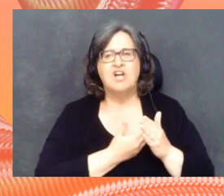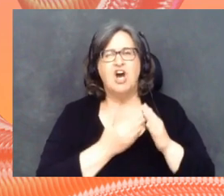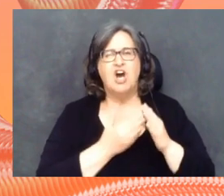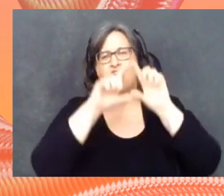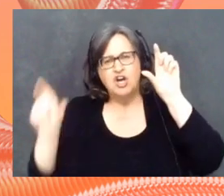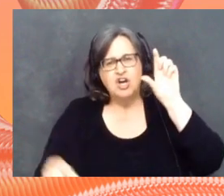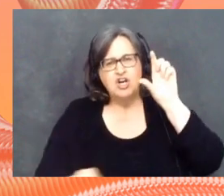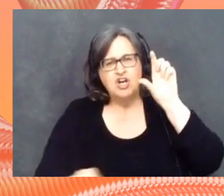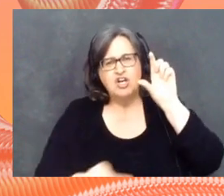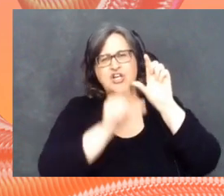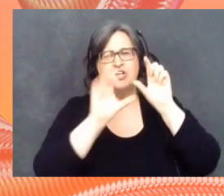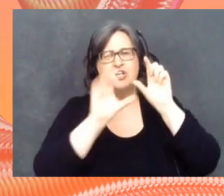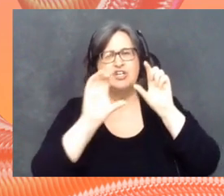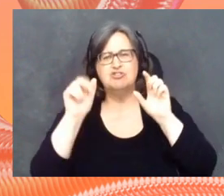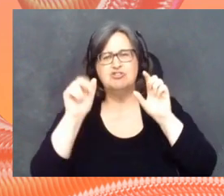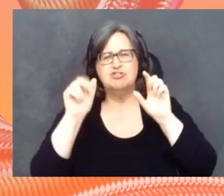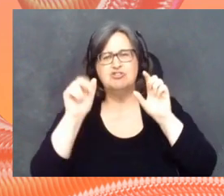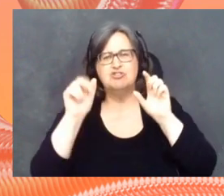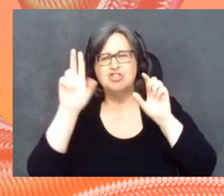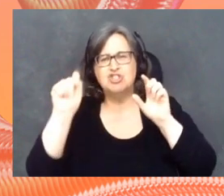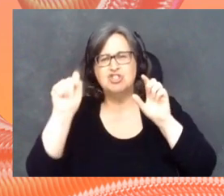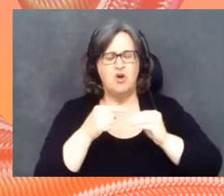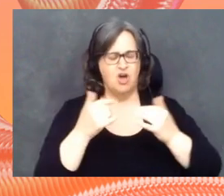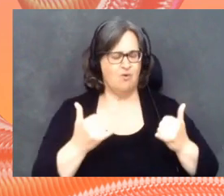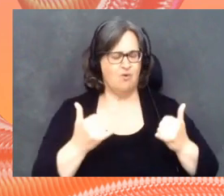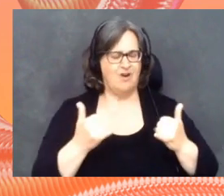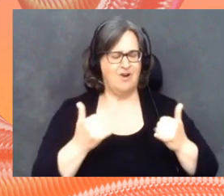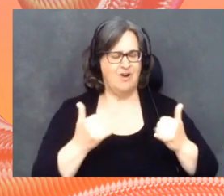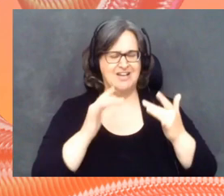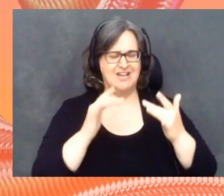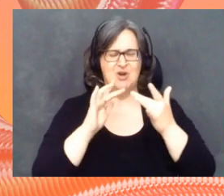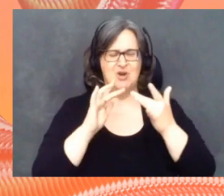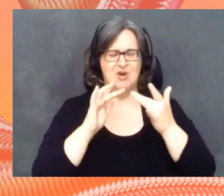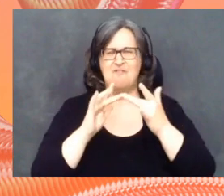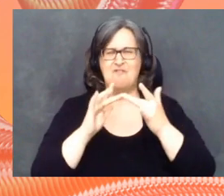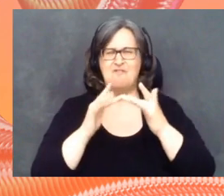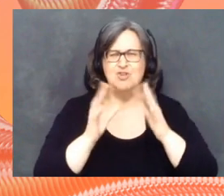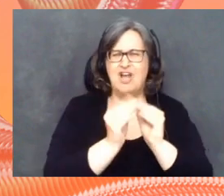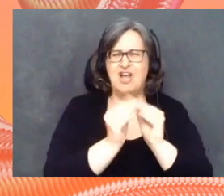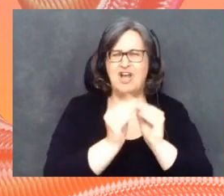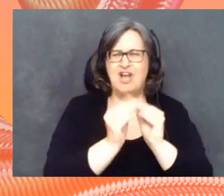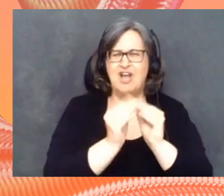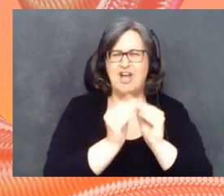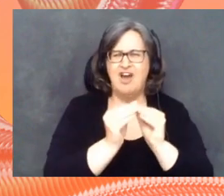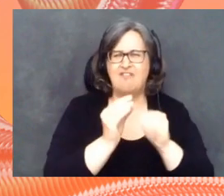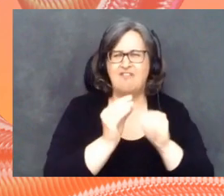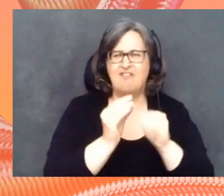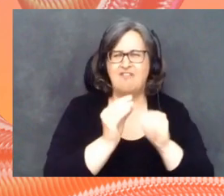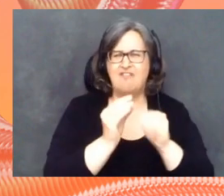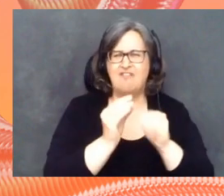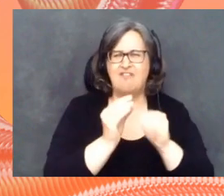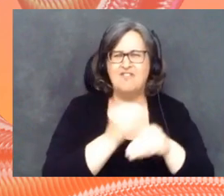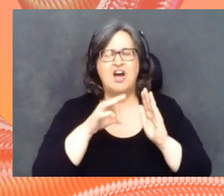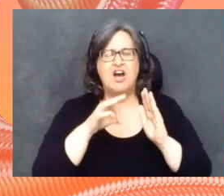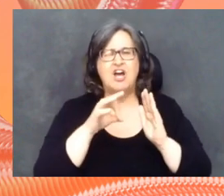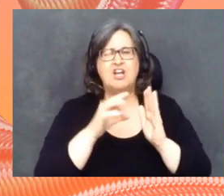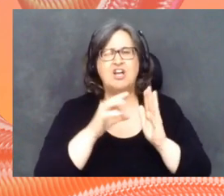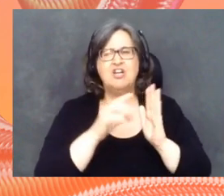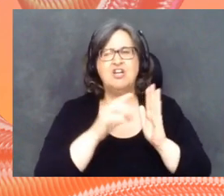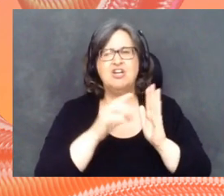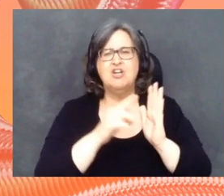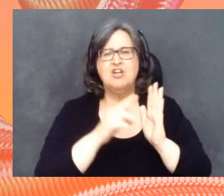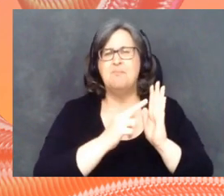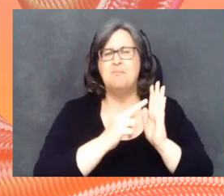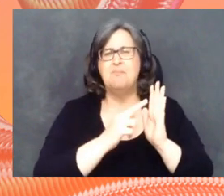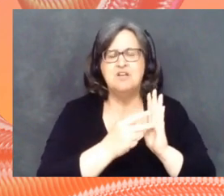this particular moment, this, like, virtual conference moment in the life of the Allied Media Conference and its role